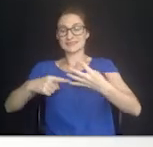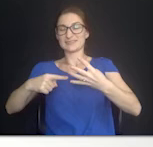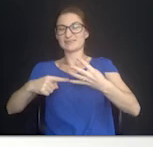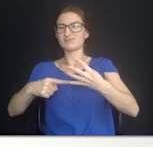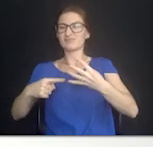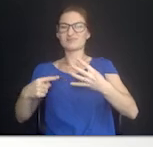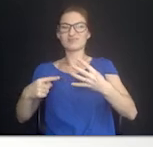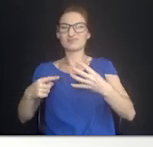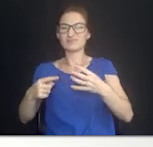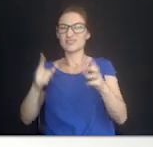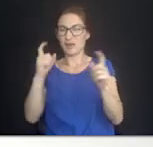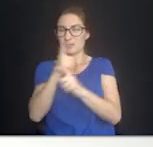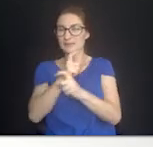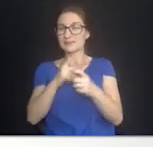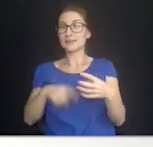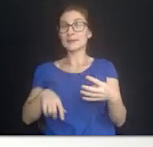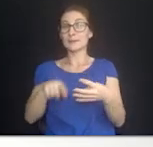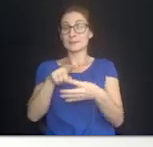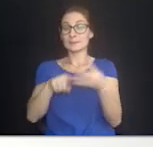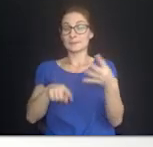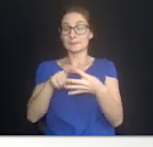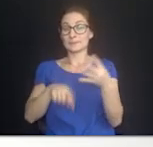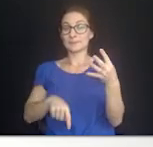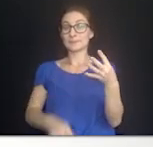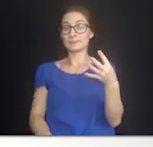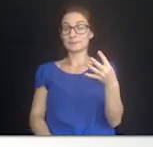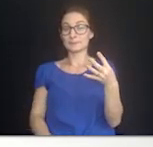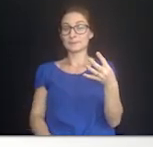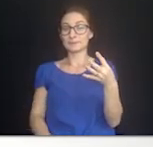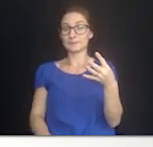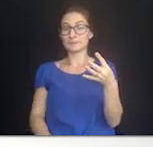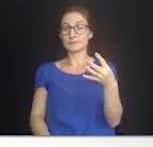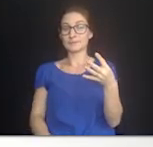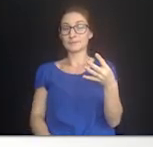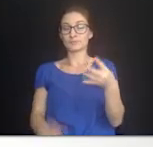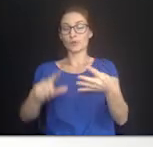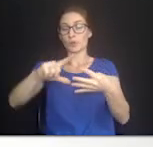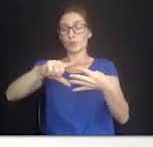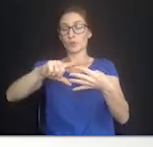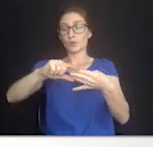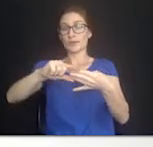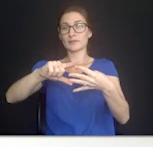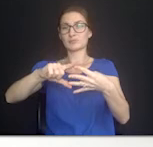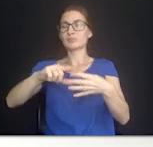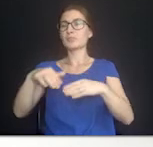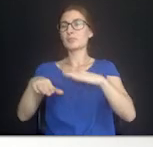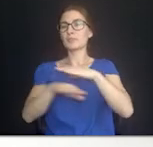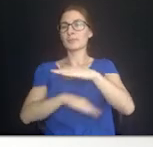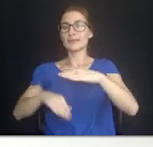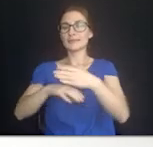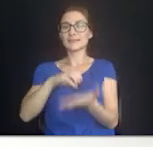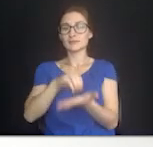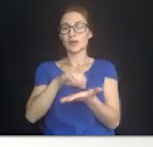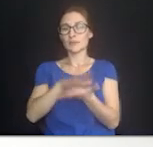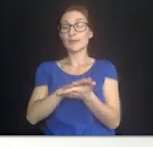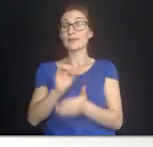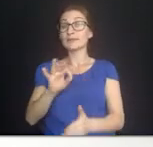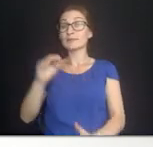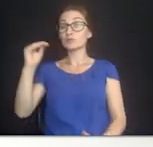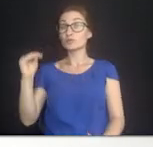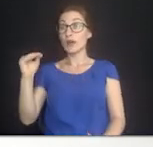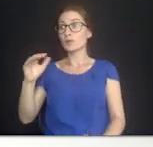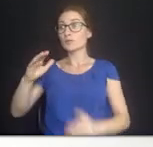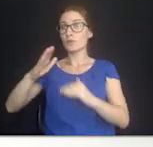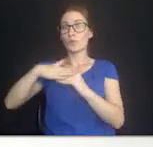Living will, healthcare surrogate, durable power of attorney. 3 basic documents that you need. And if your child is over 18, I like to call this